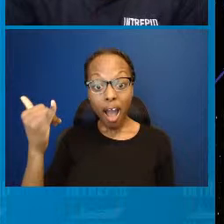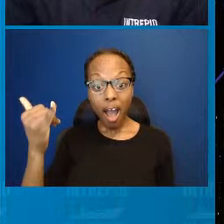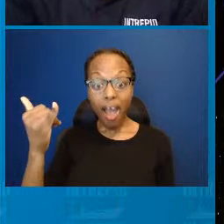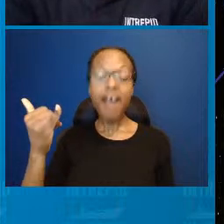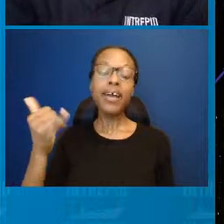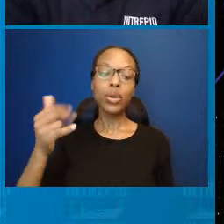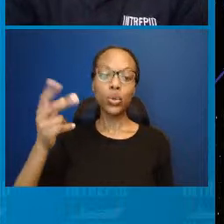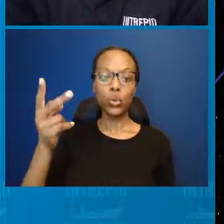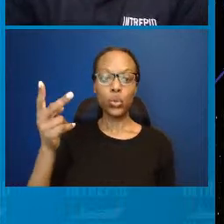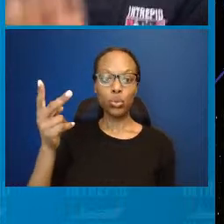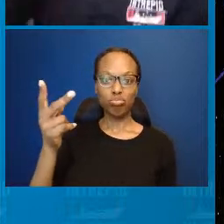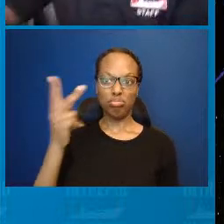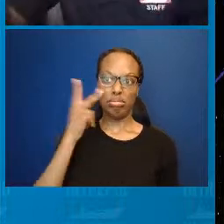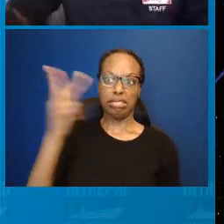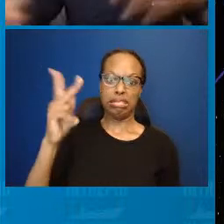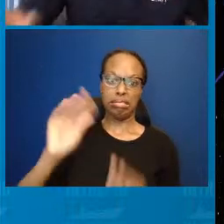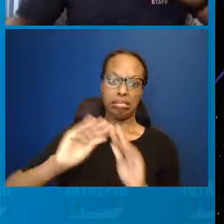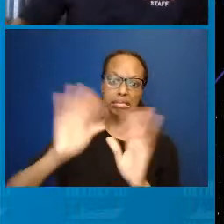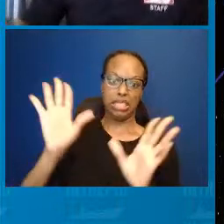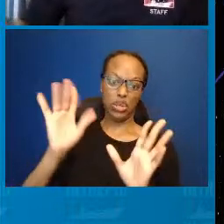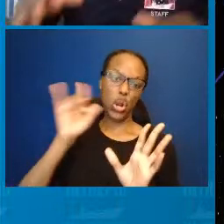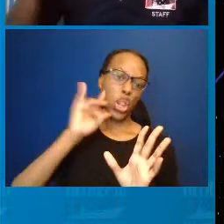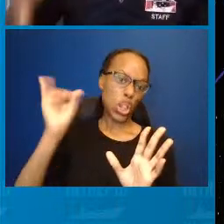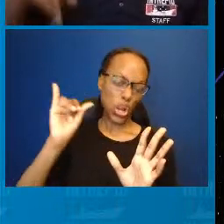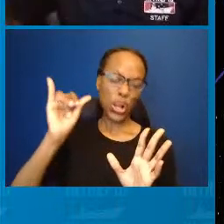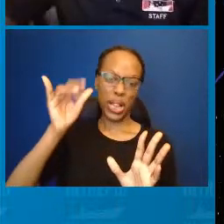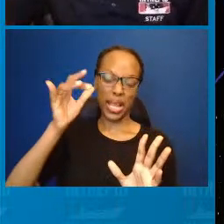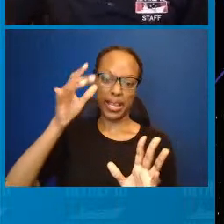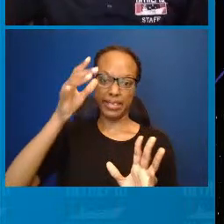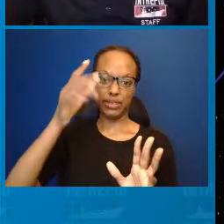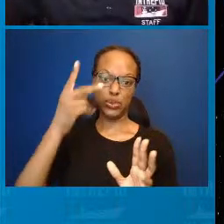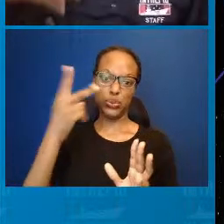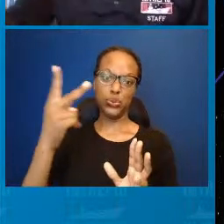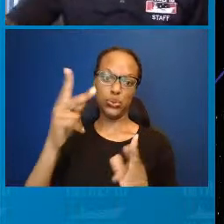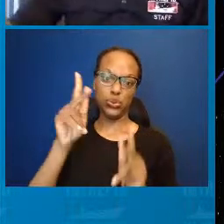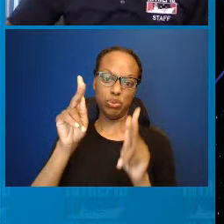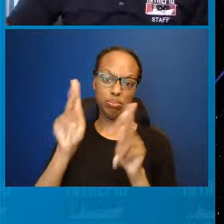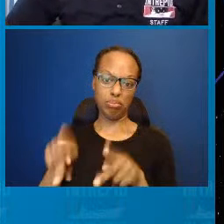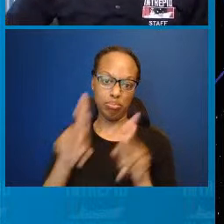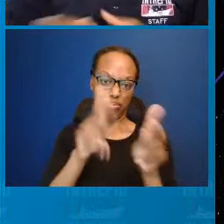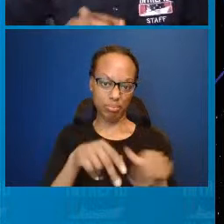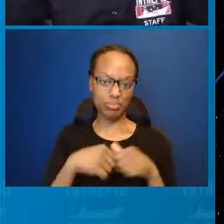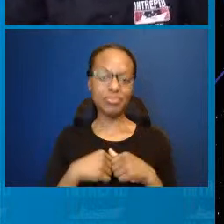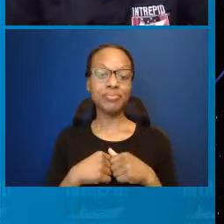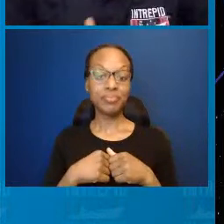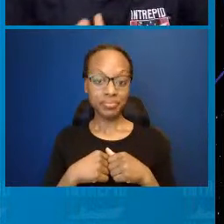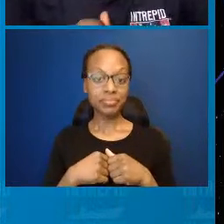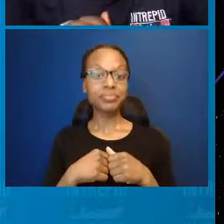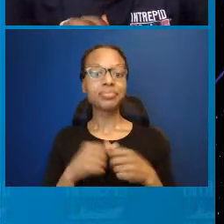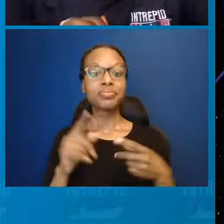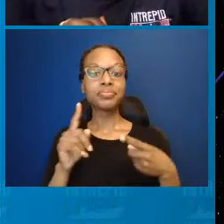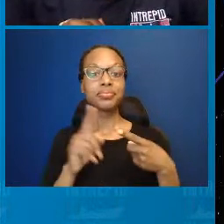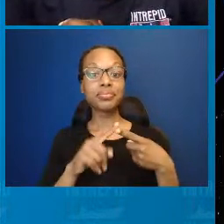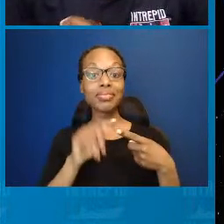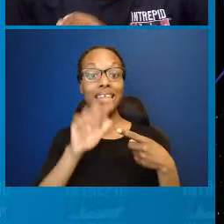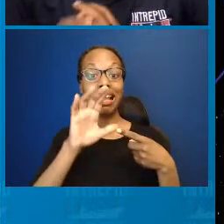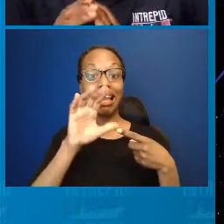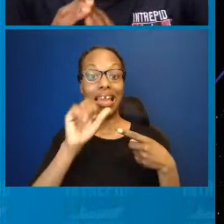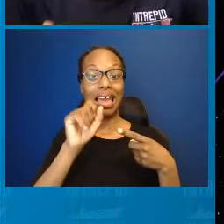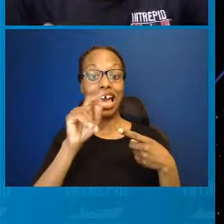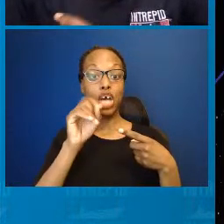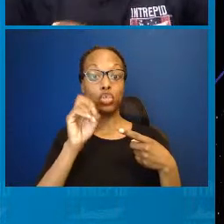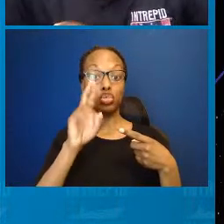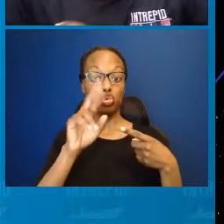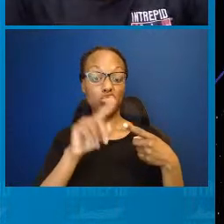immortal. Pollux was not. Sorry, Castor was mortal. Pollux was immortal. He was going to live forever. One day, Castor passed away, and Pollux